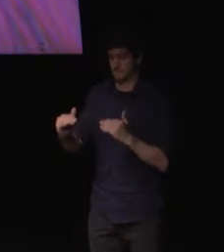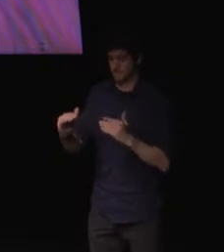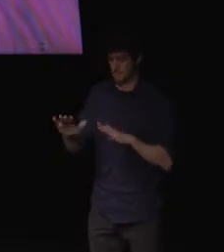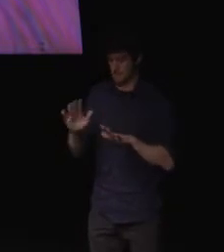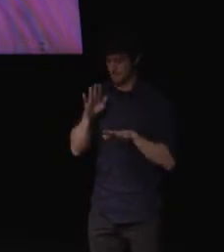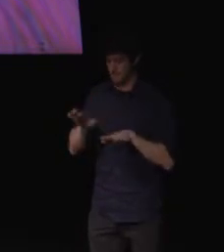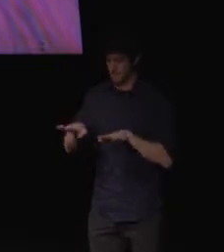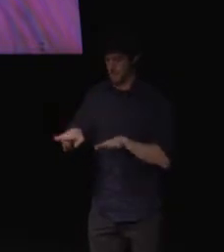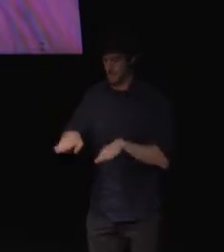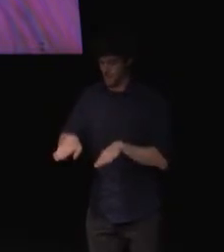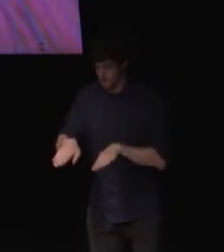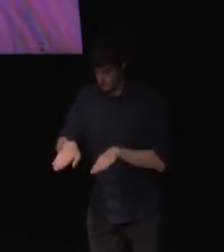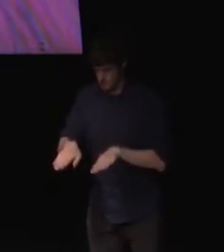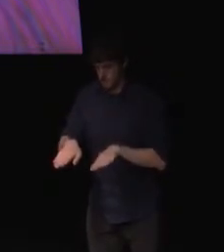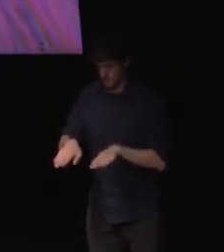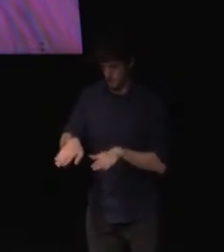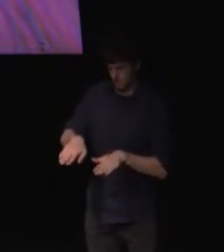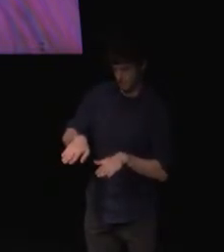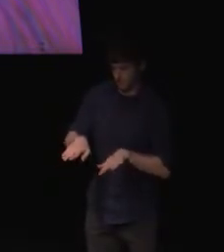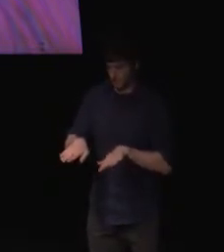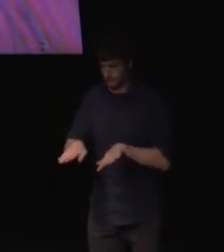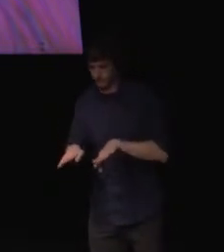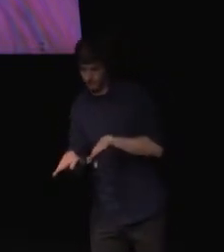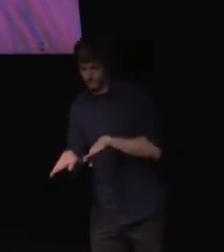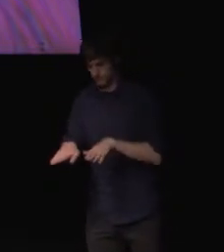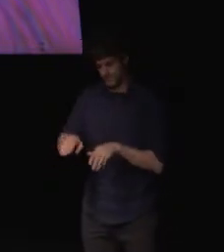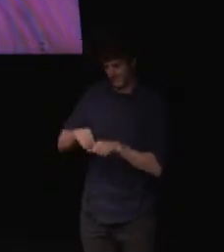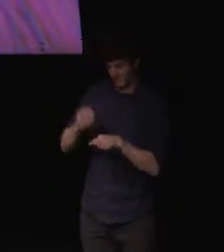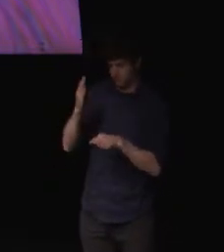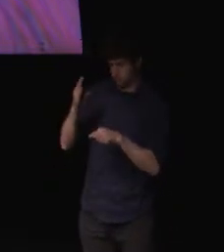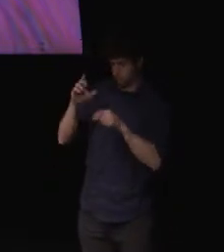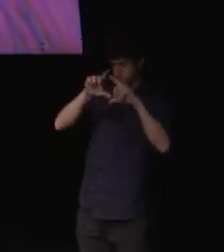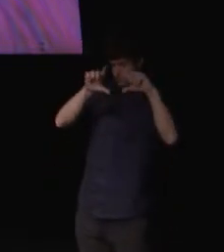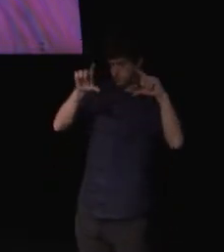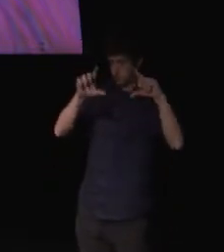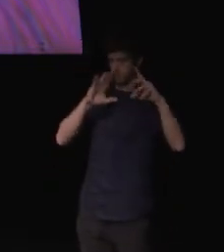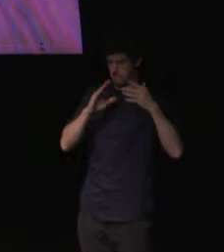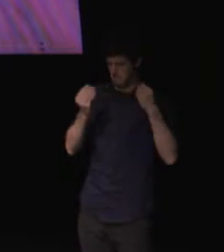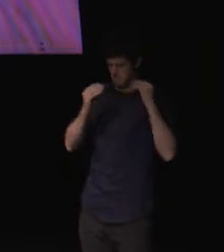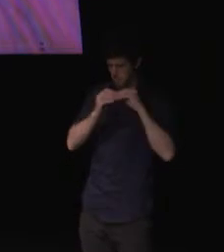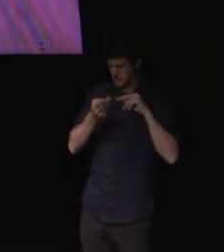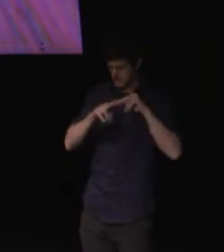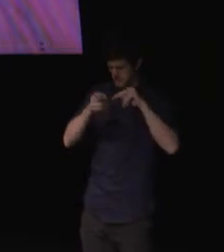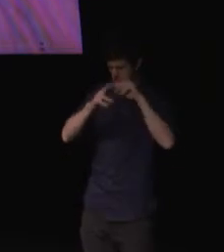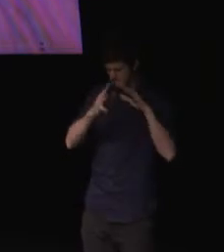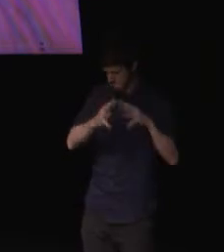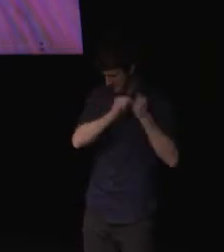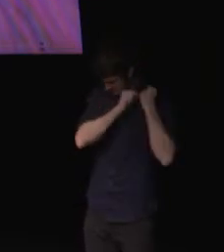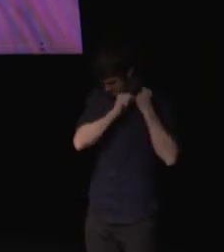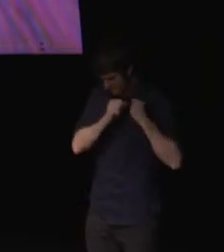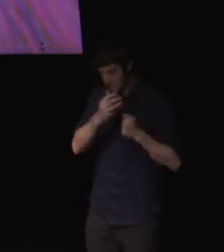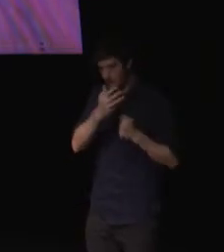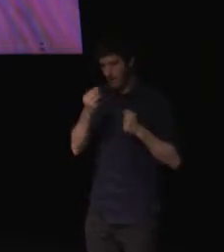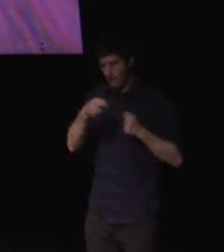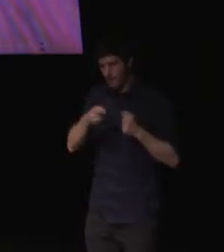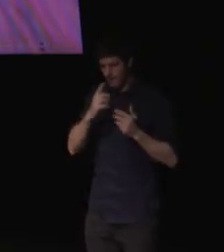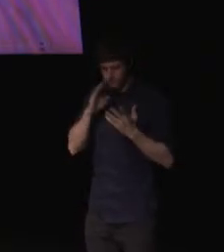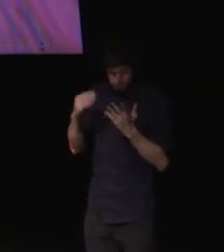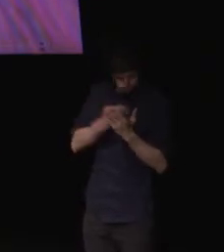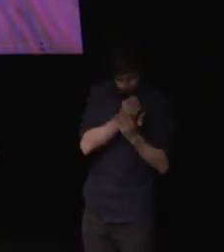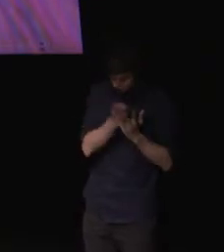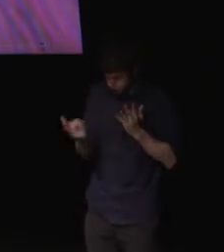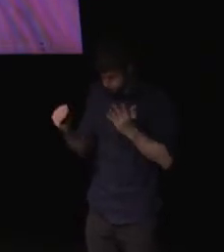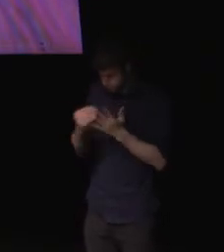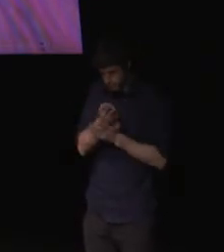and he's leaning to the appropriate right and left areas, he's going to go fast and he's also going to get through the wickets like he